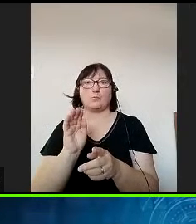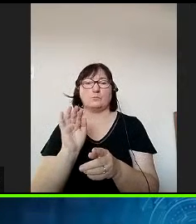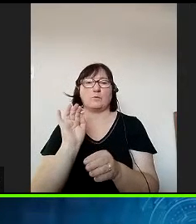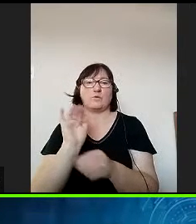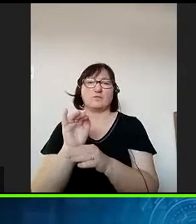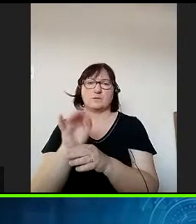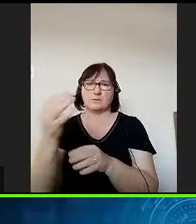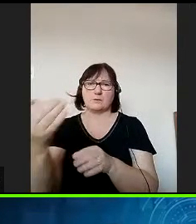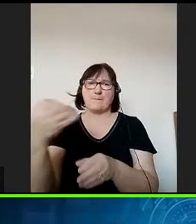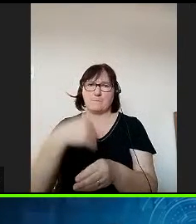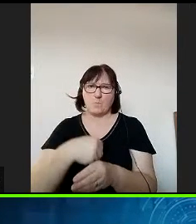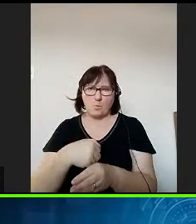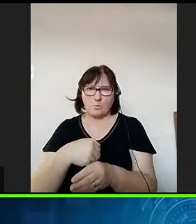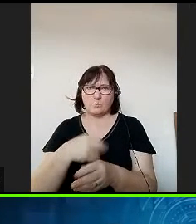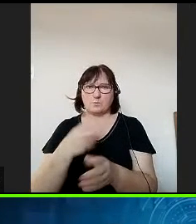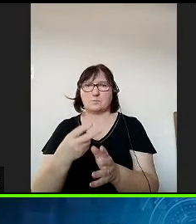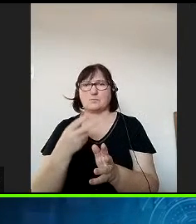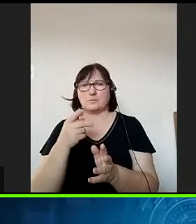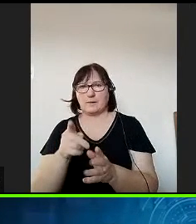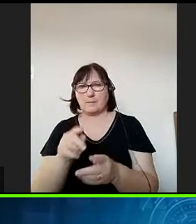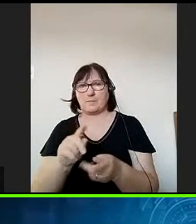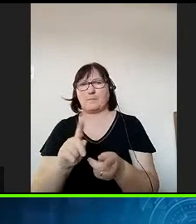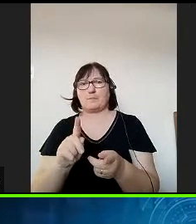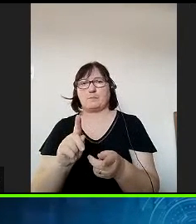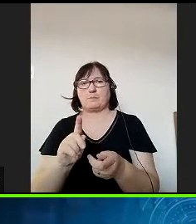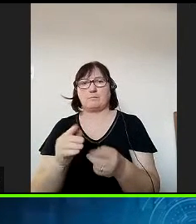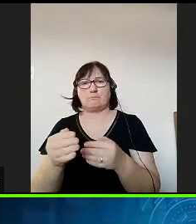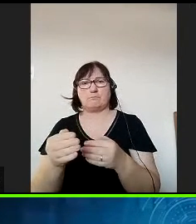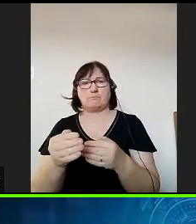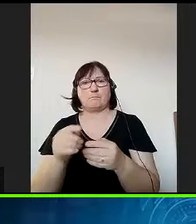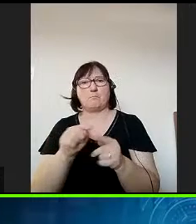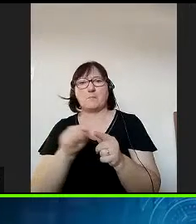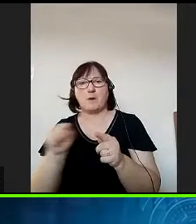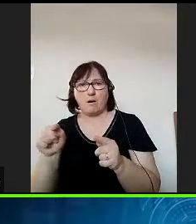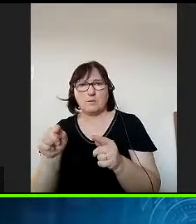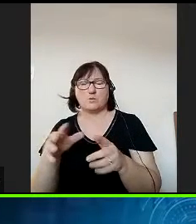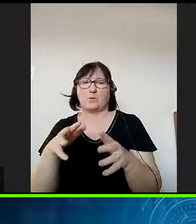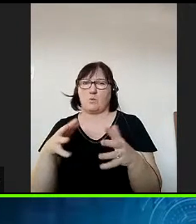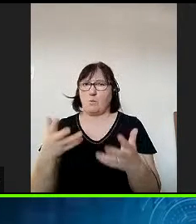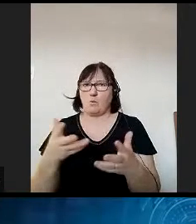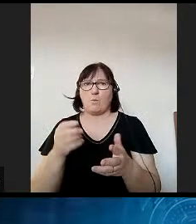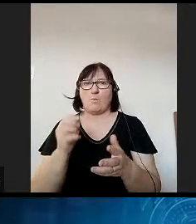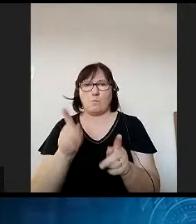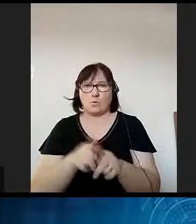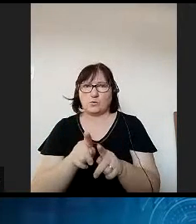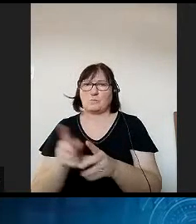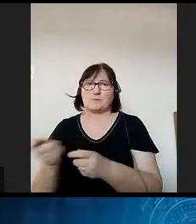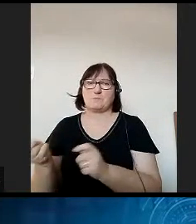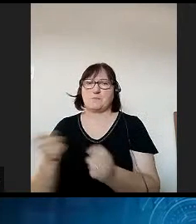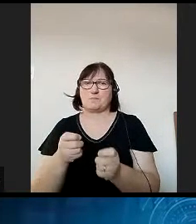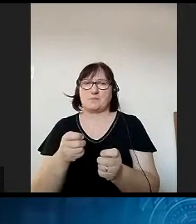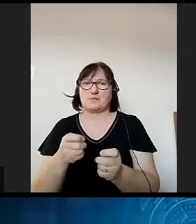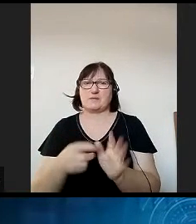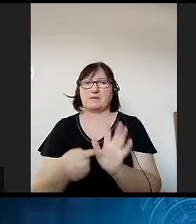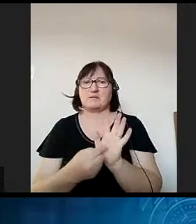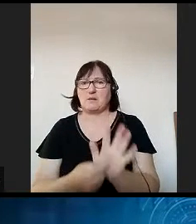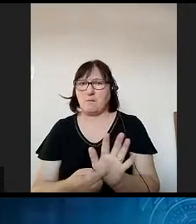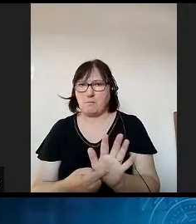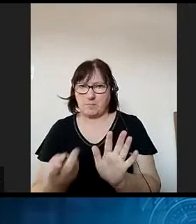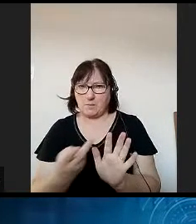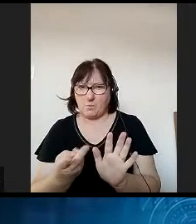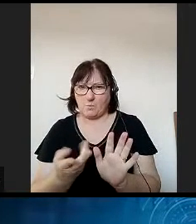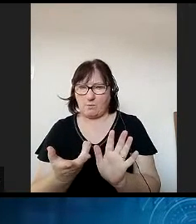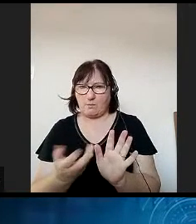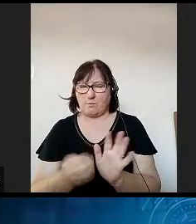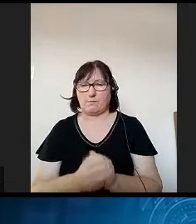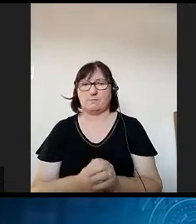and will these be returned to you after that determination? Thanks, Patricia. The